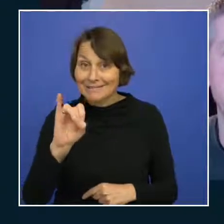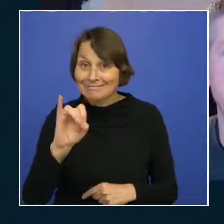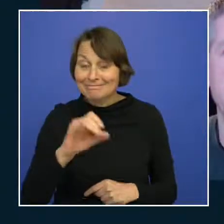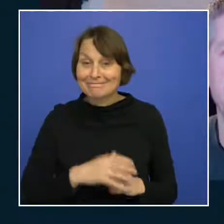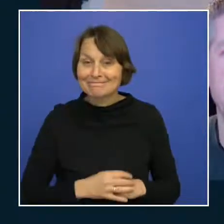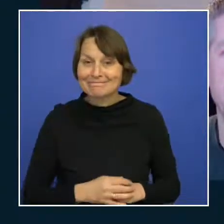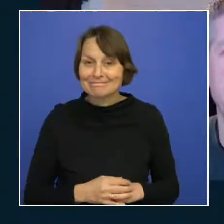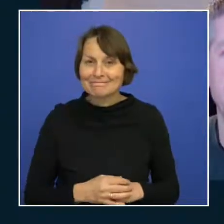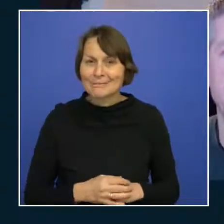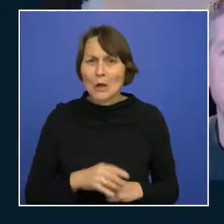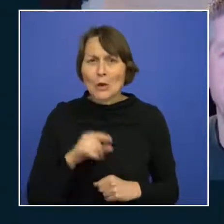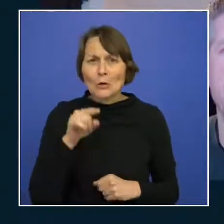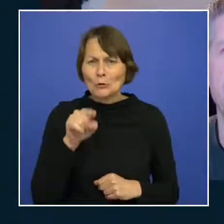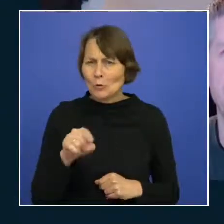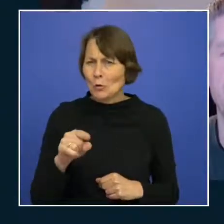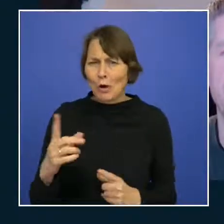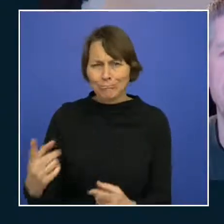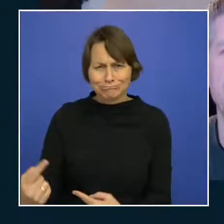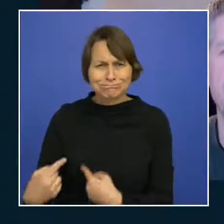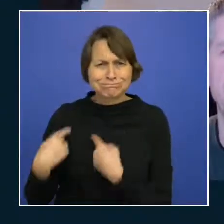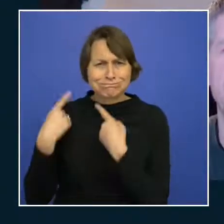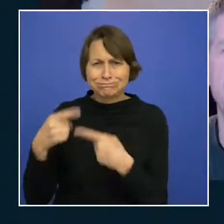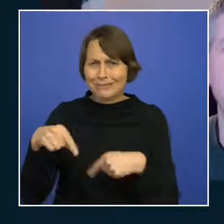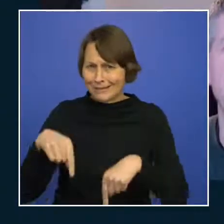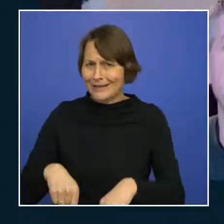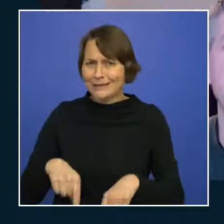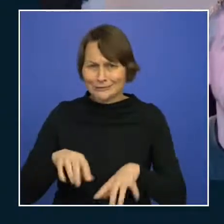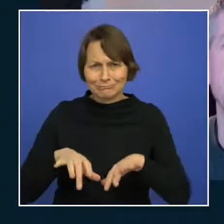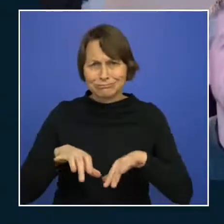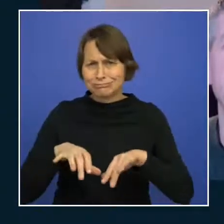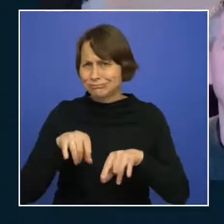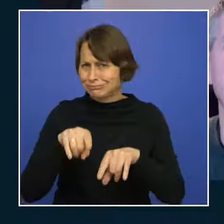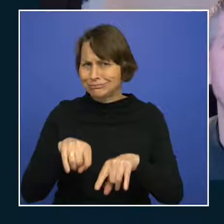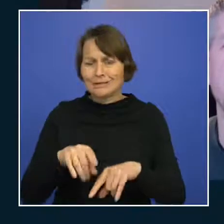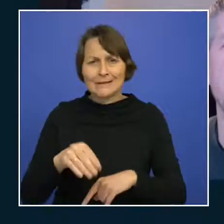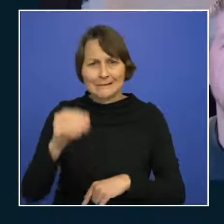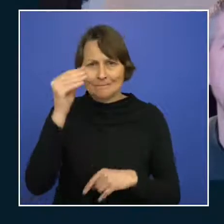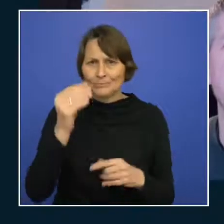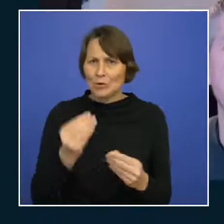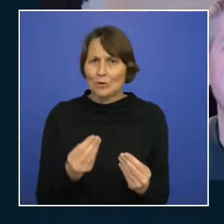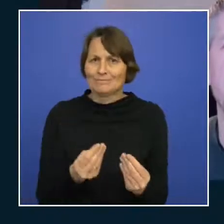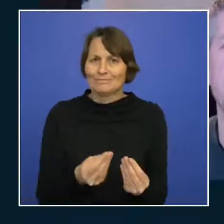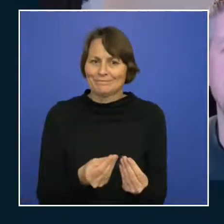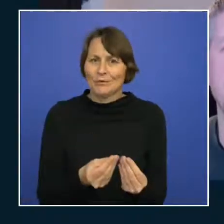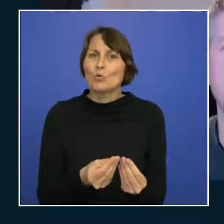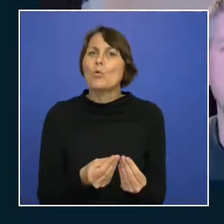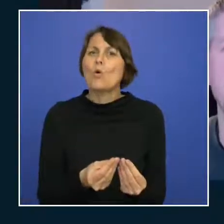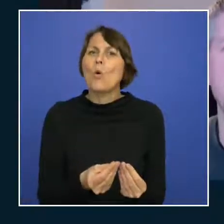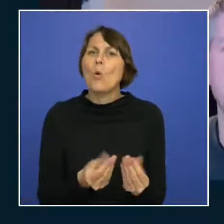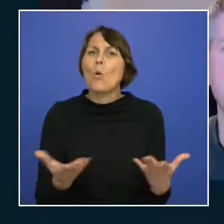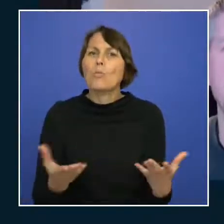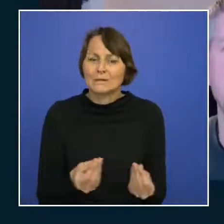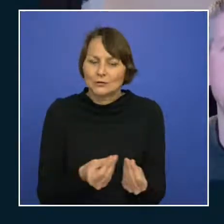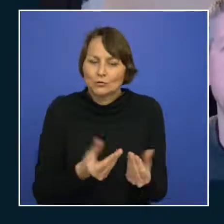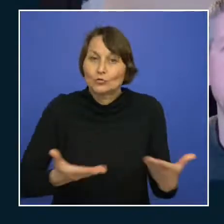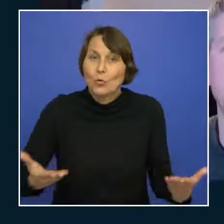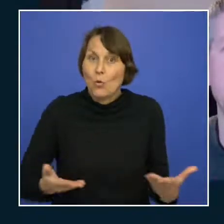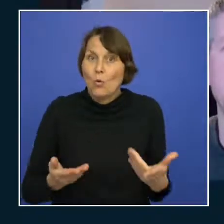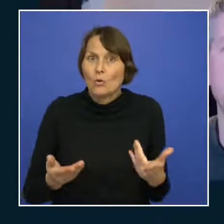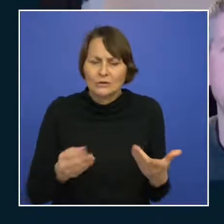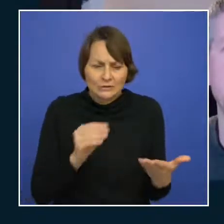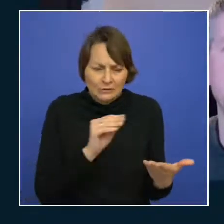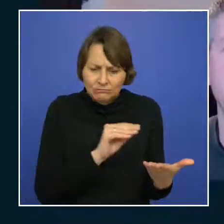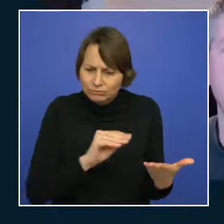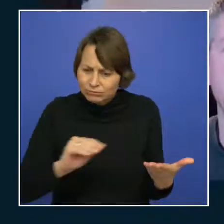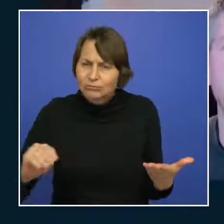You've been building stuff for a while, and you are an open source, maintainer, and you've been doing amazing stuff. You've inspired all